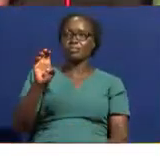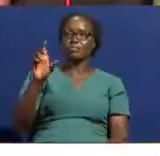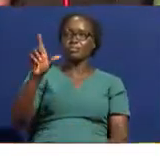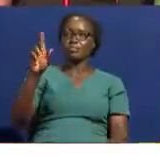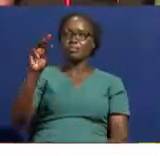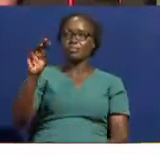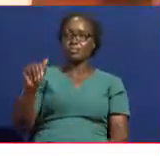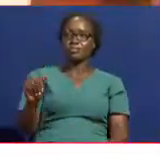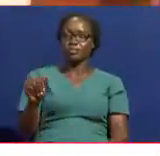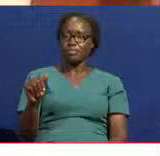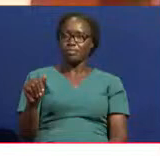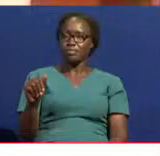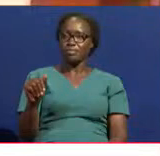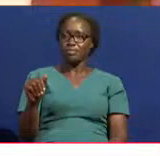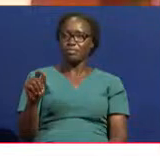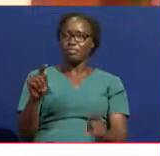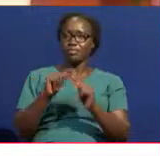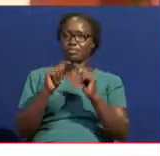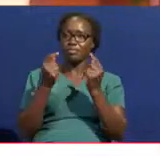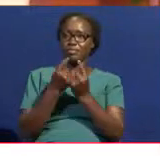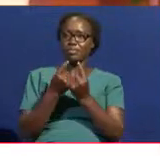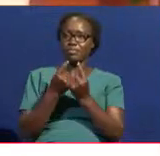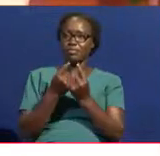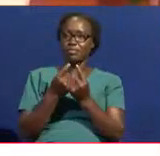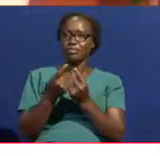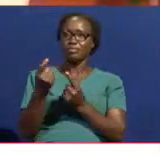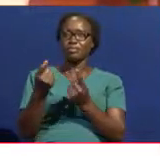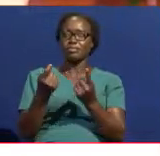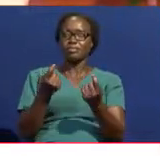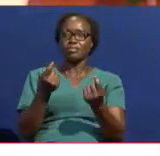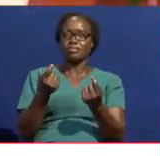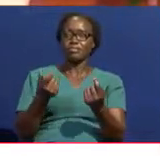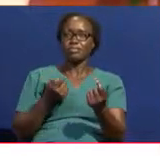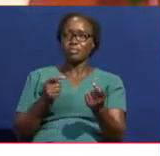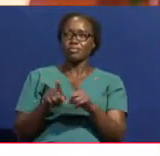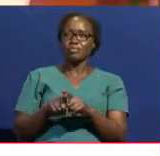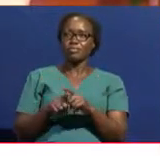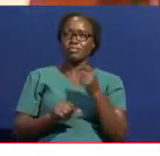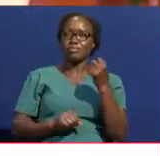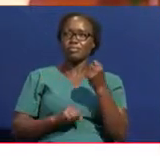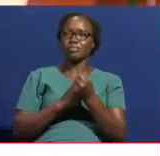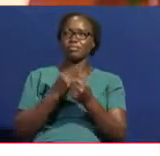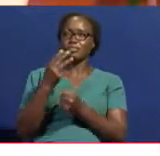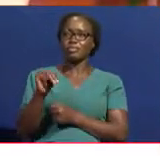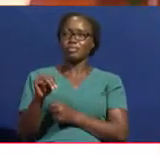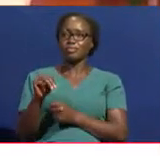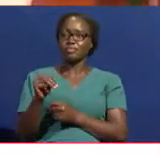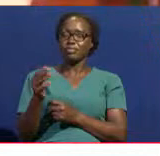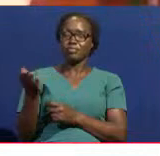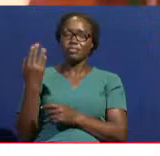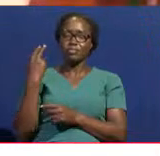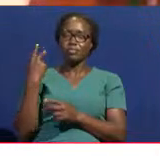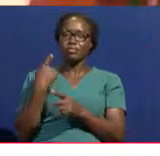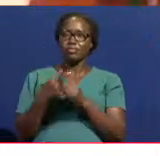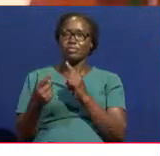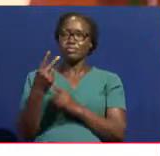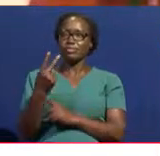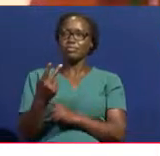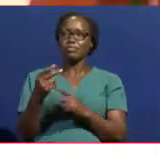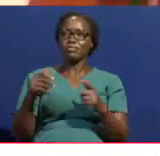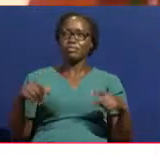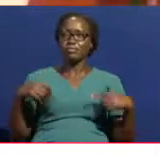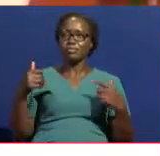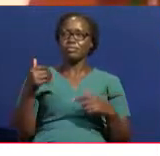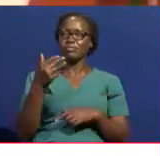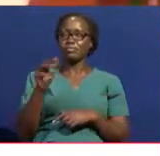Owor of Madina Girls. This team are our small sisters. We have supported them for the last 2 years. We are proud